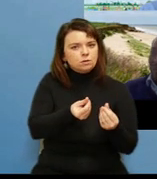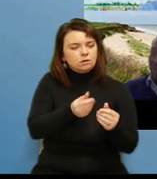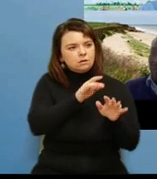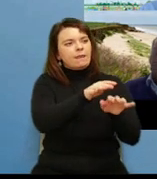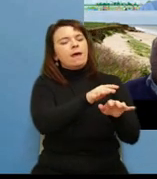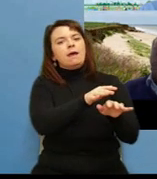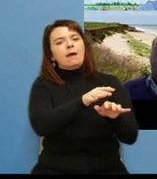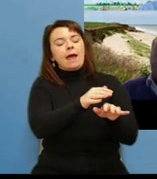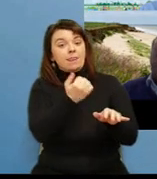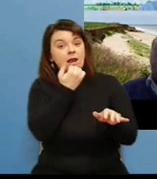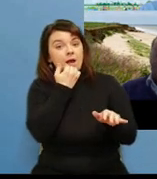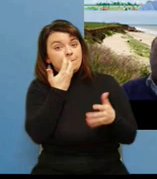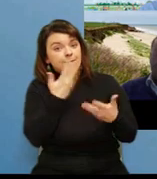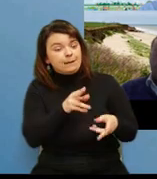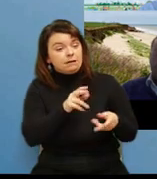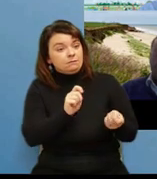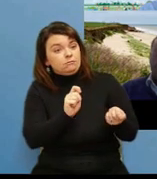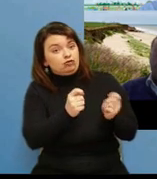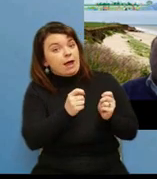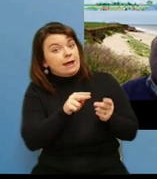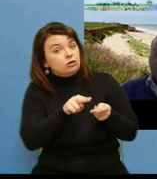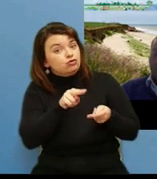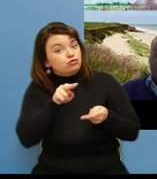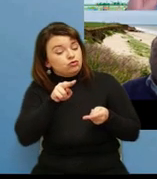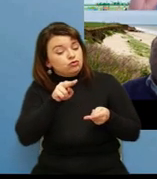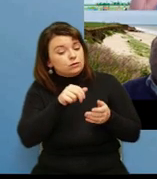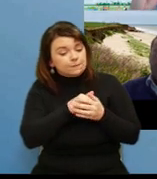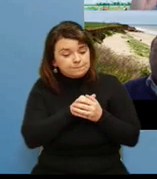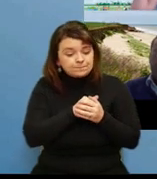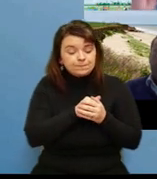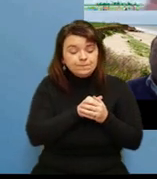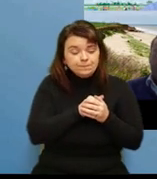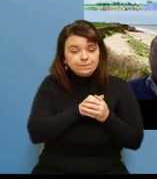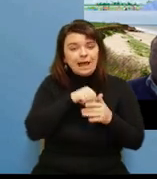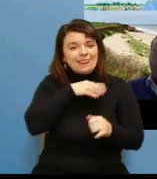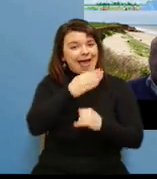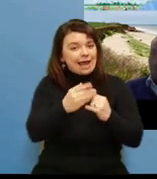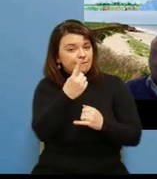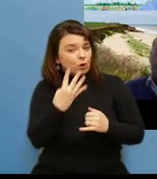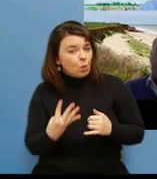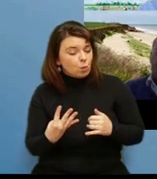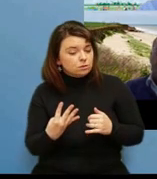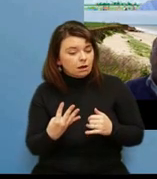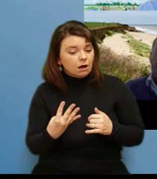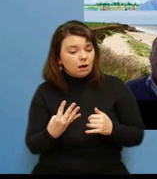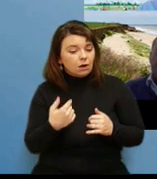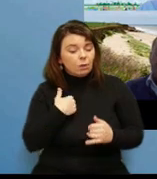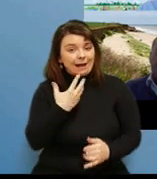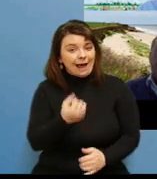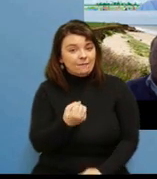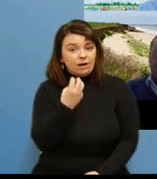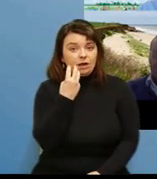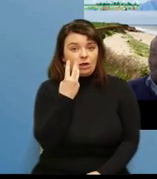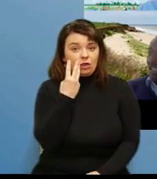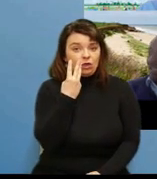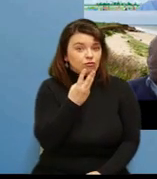the numbers will significantly change at the end of the quarter. We've got 3